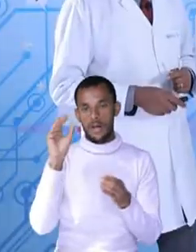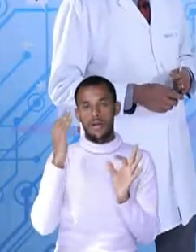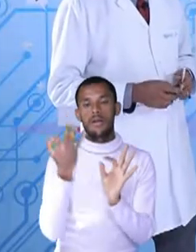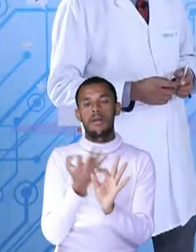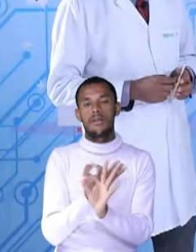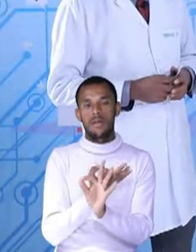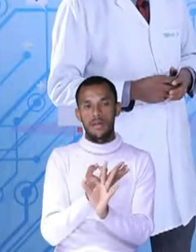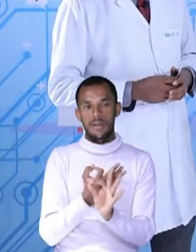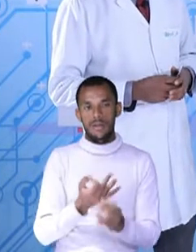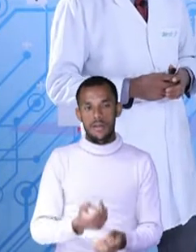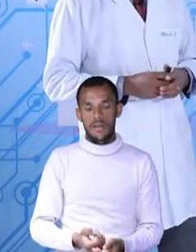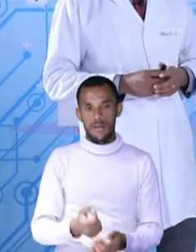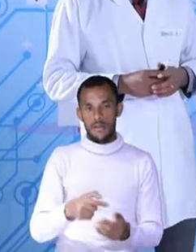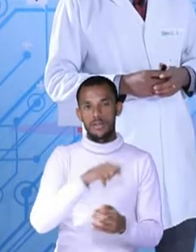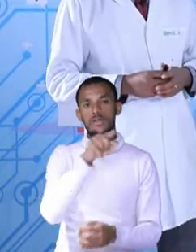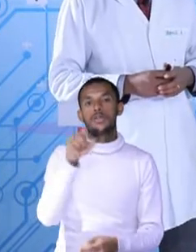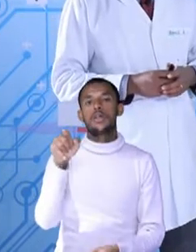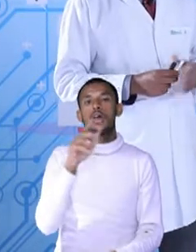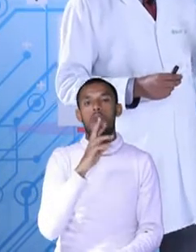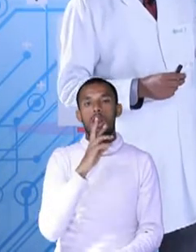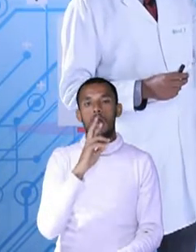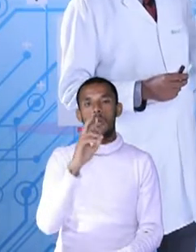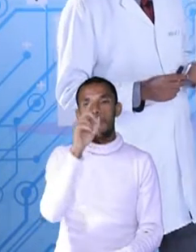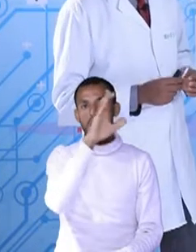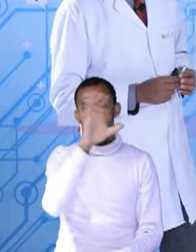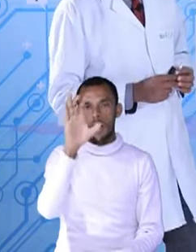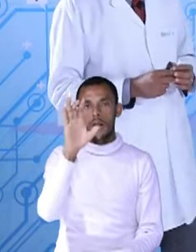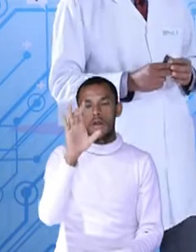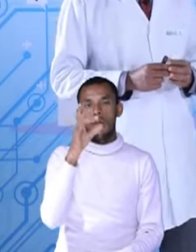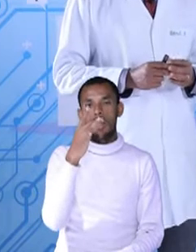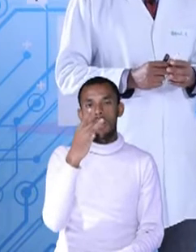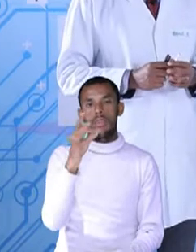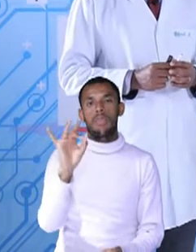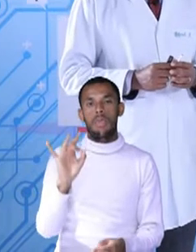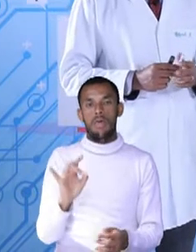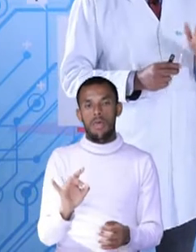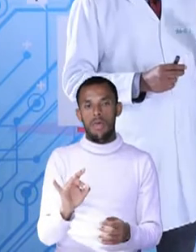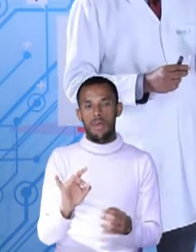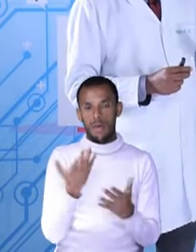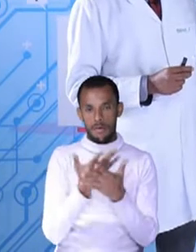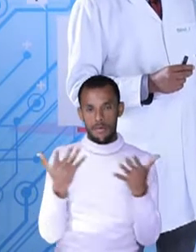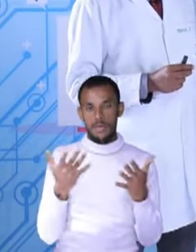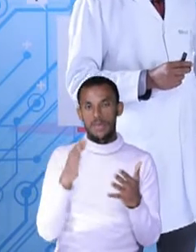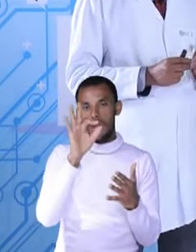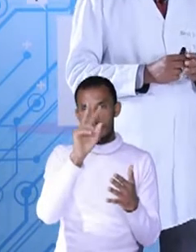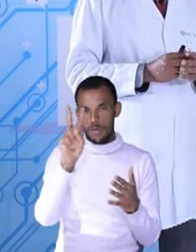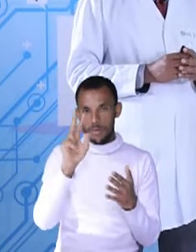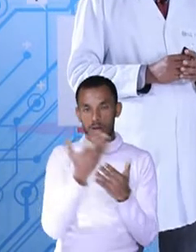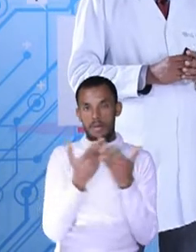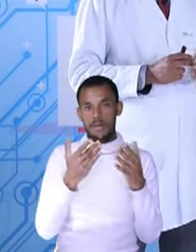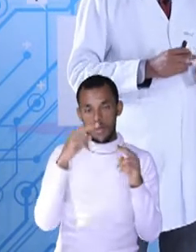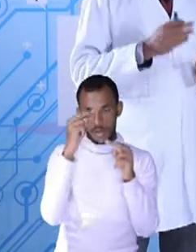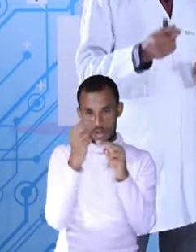industry. There are 118 elements known at present. 92 elements occur